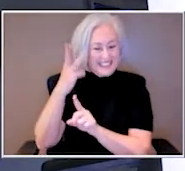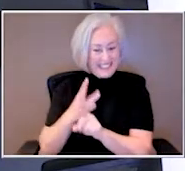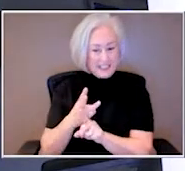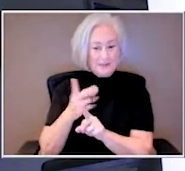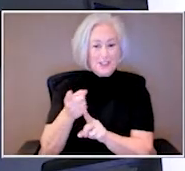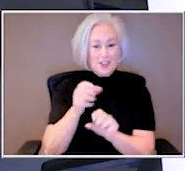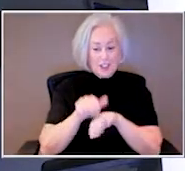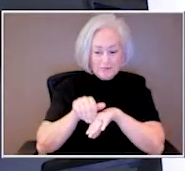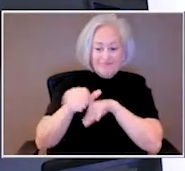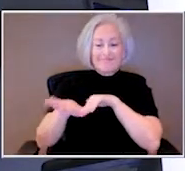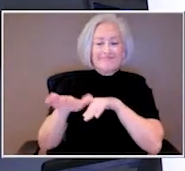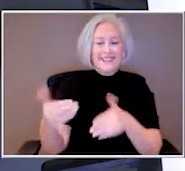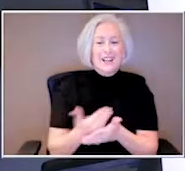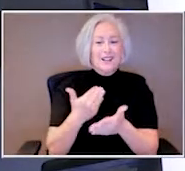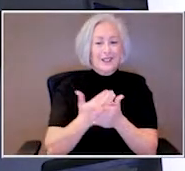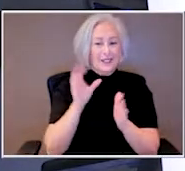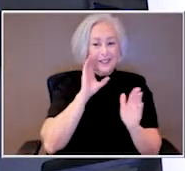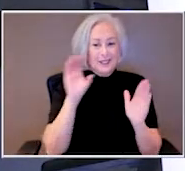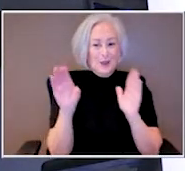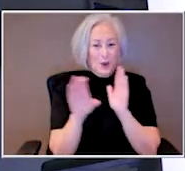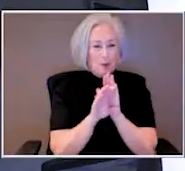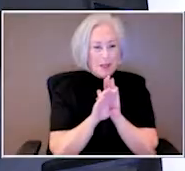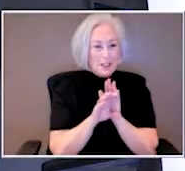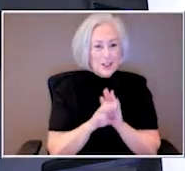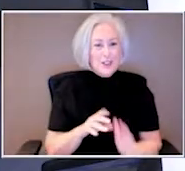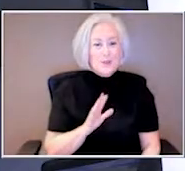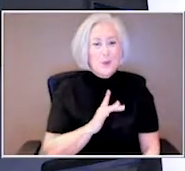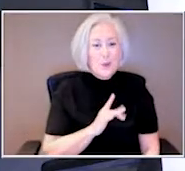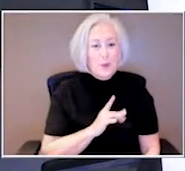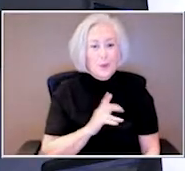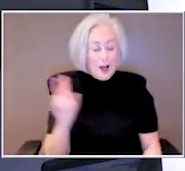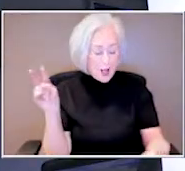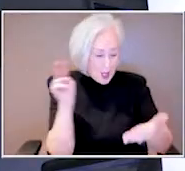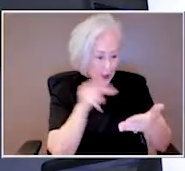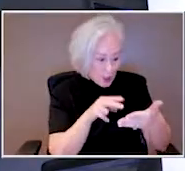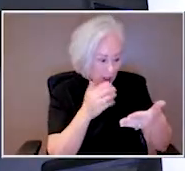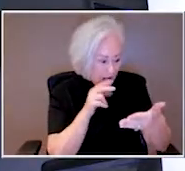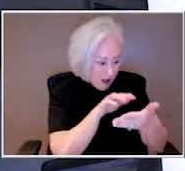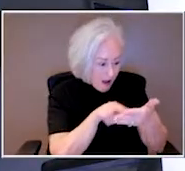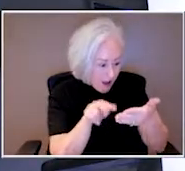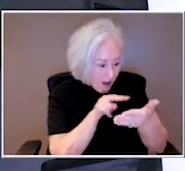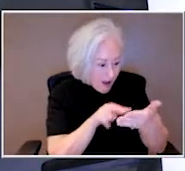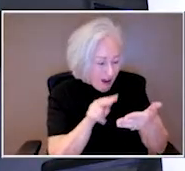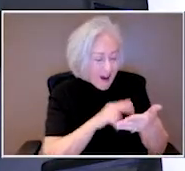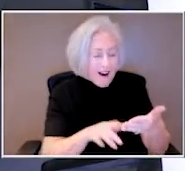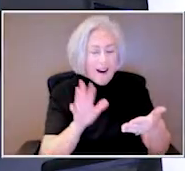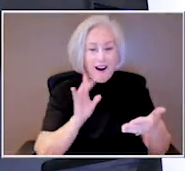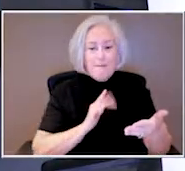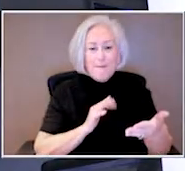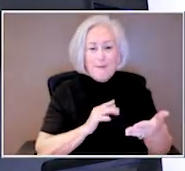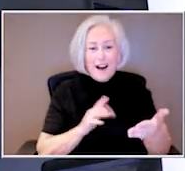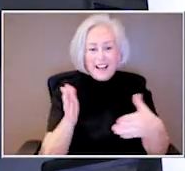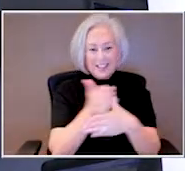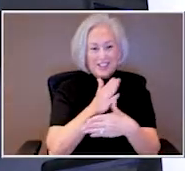stingy to be like flipping through a phone and looking and going, wow, these are so amazing, and not sharing them with the world. Whether it's with Dr. Rosenthal and